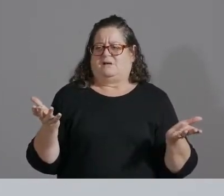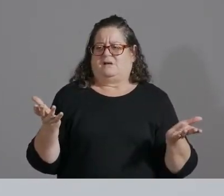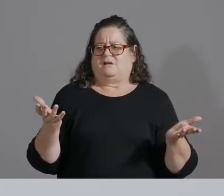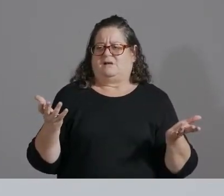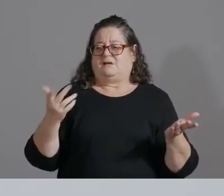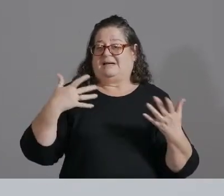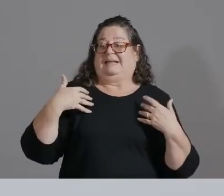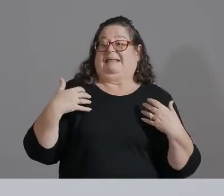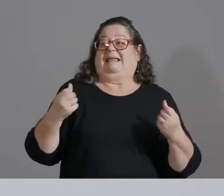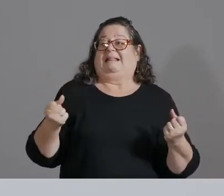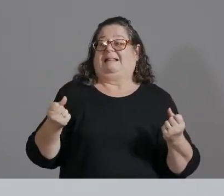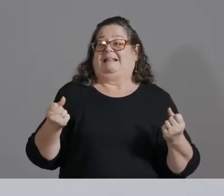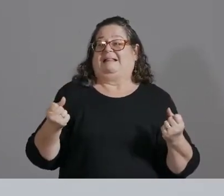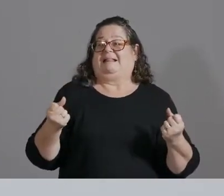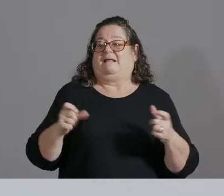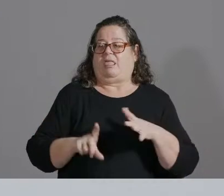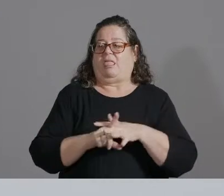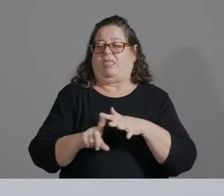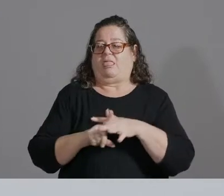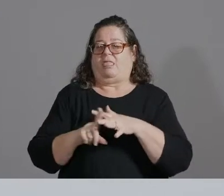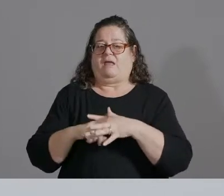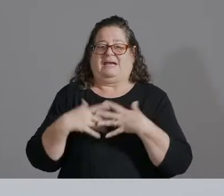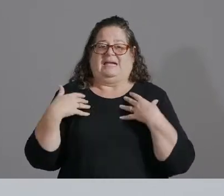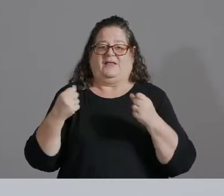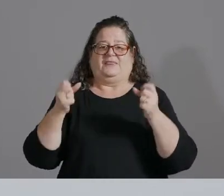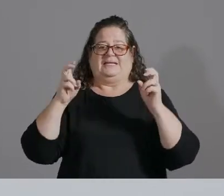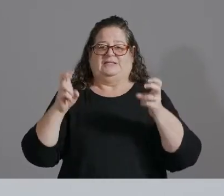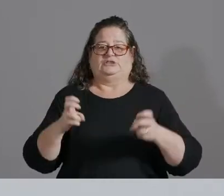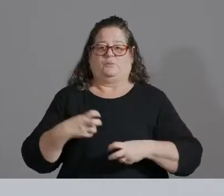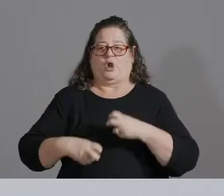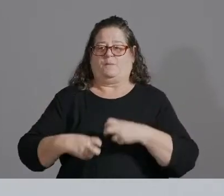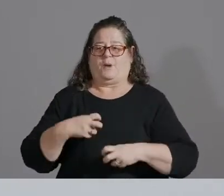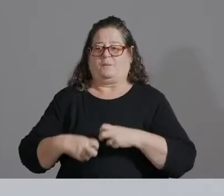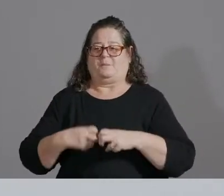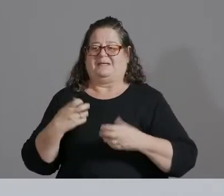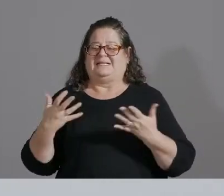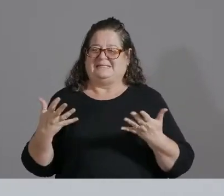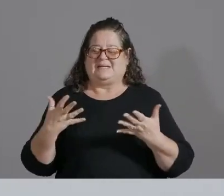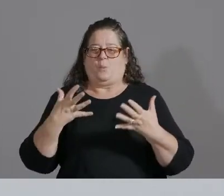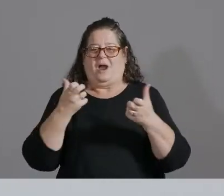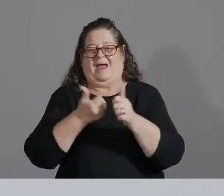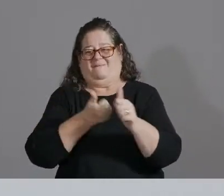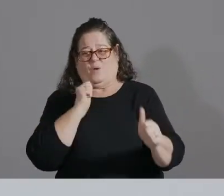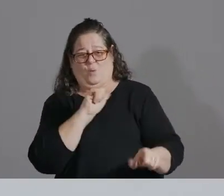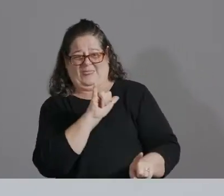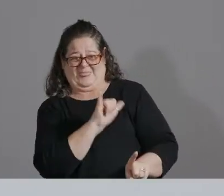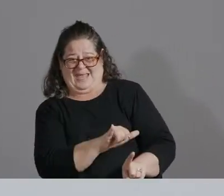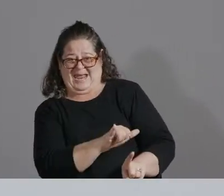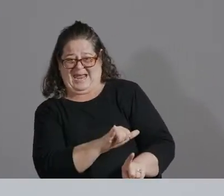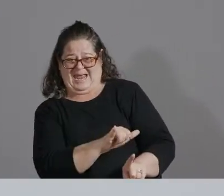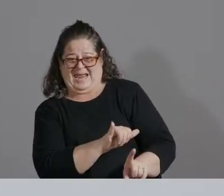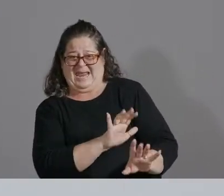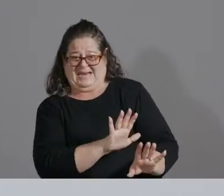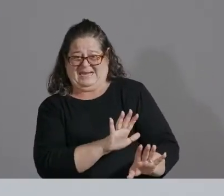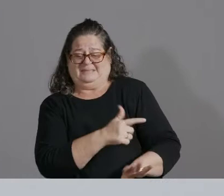can avoid that and keep people out of the hospital and keep them healthy, that's better for their overall well-being.